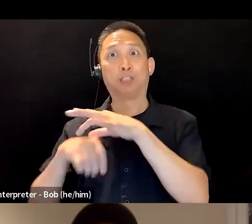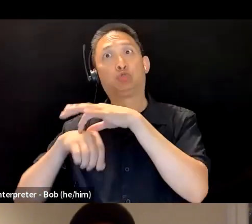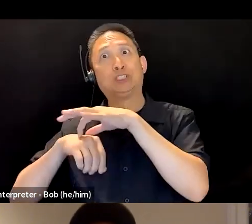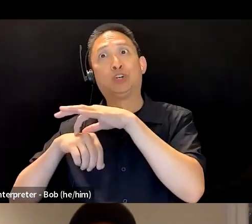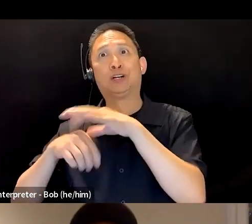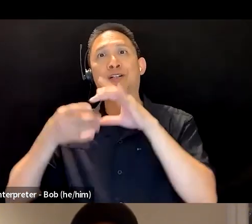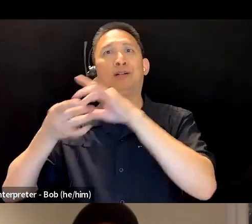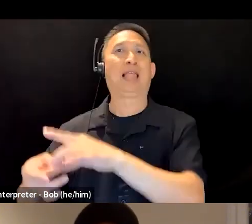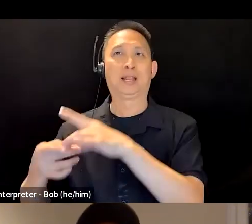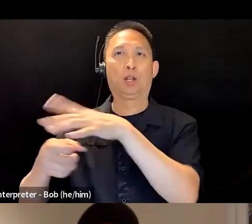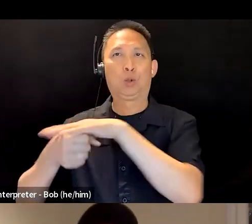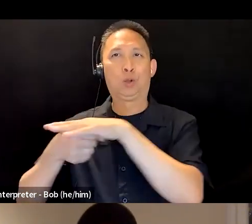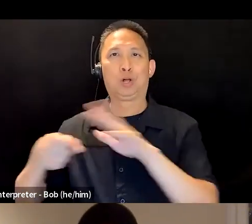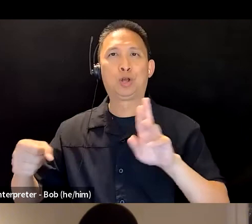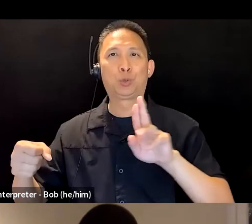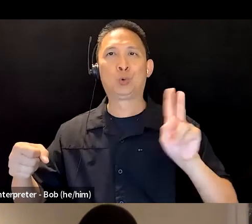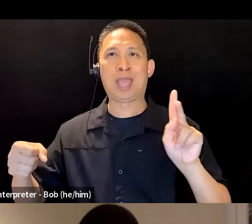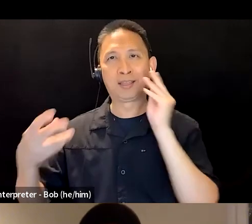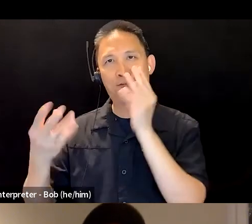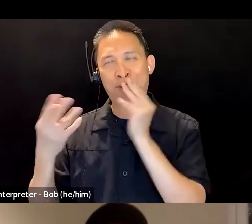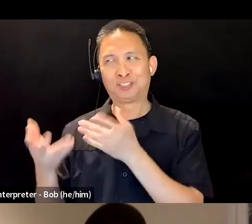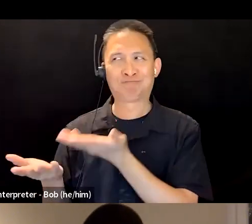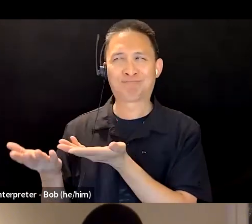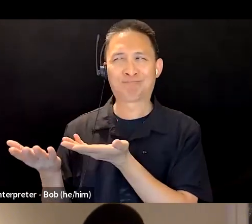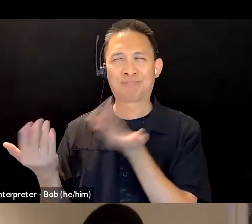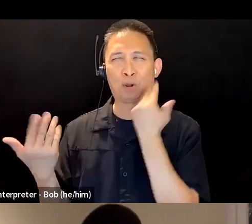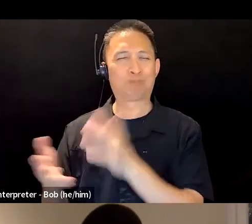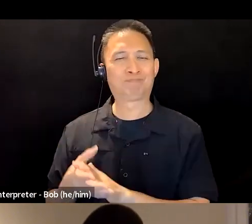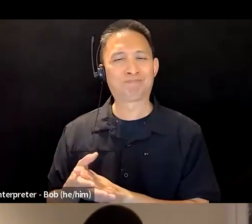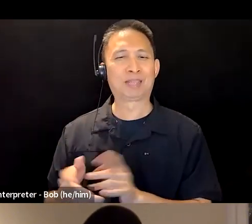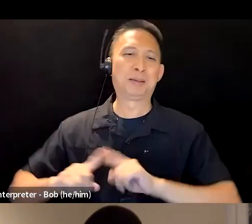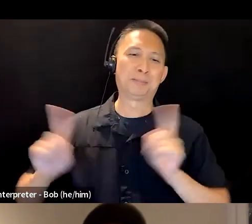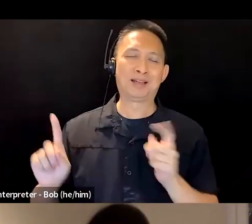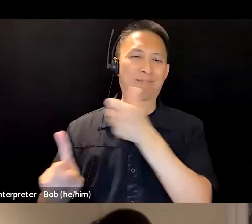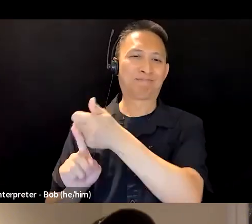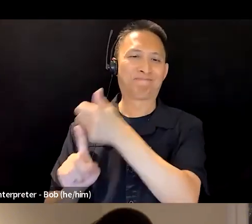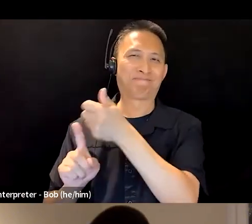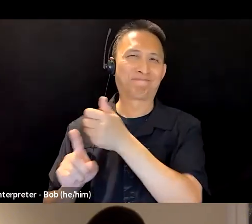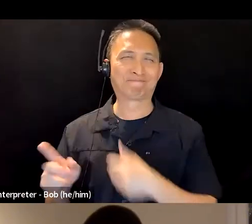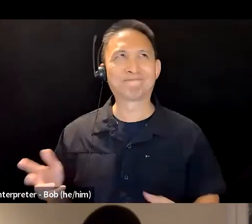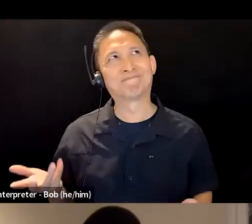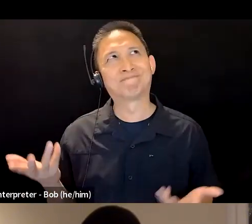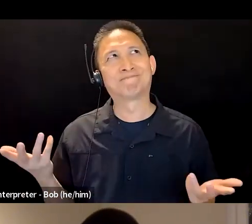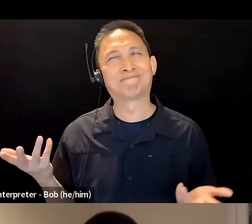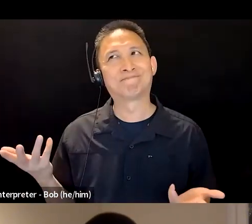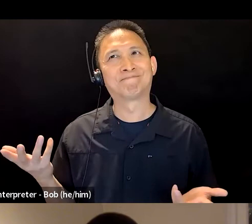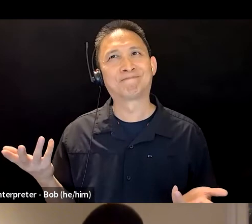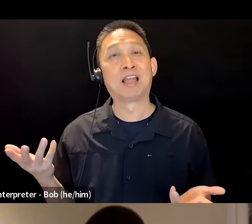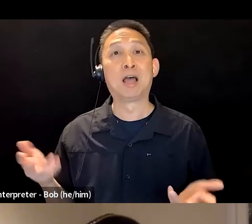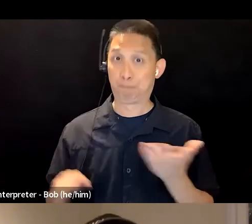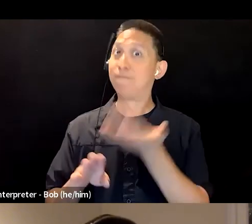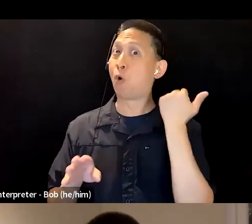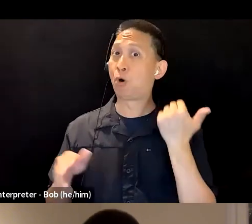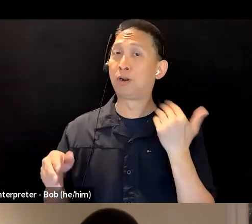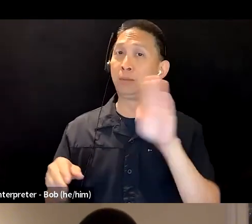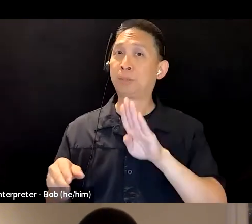anymore. And the reason that I kind of point to that channel is that it was because it kind of allowed for experimentation, and